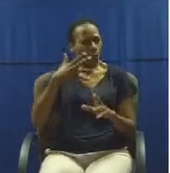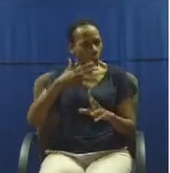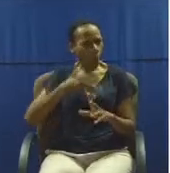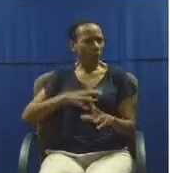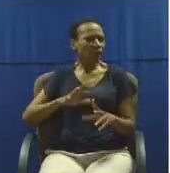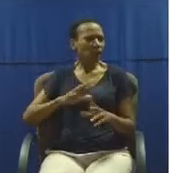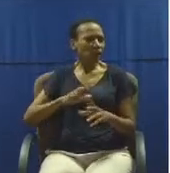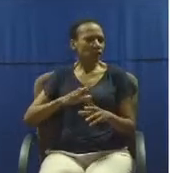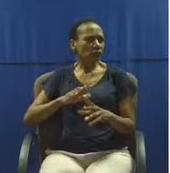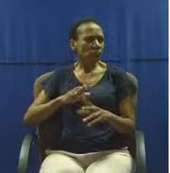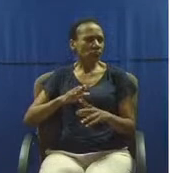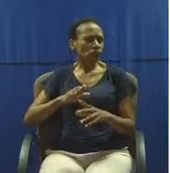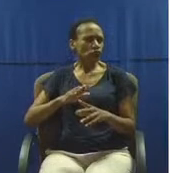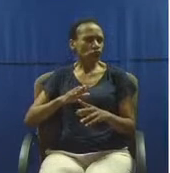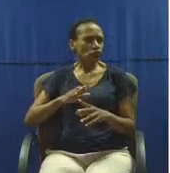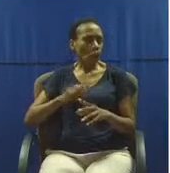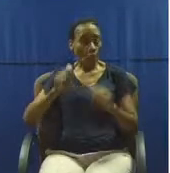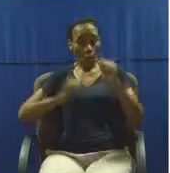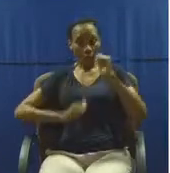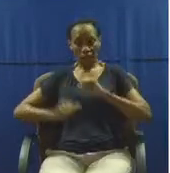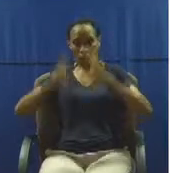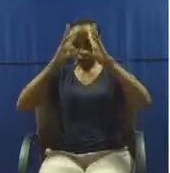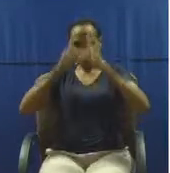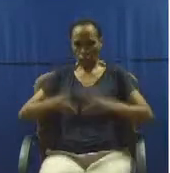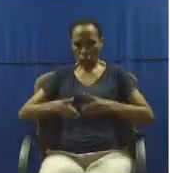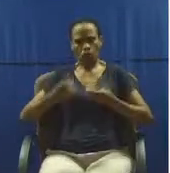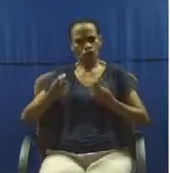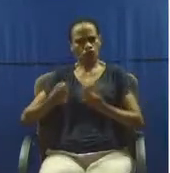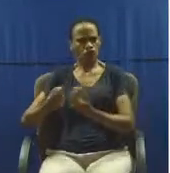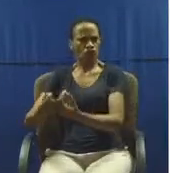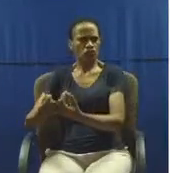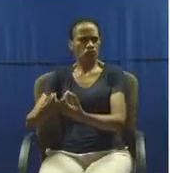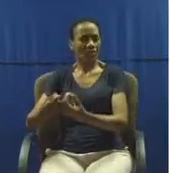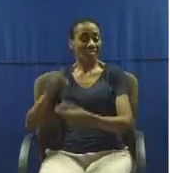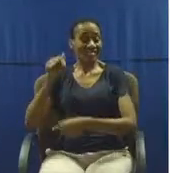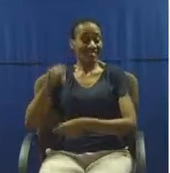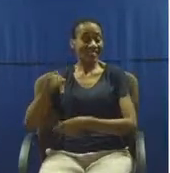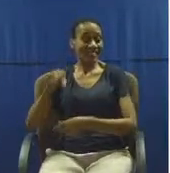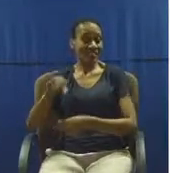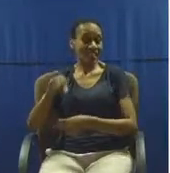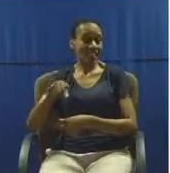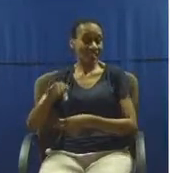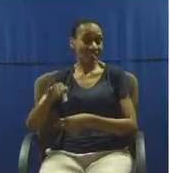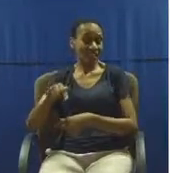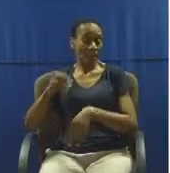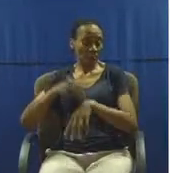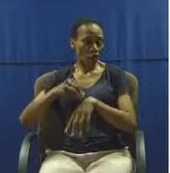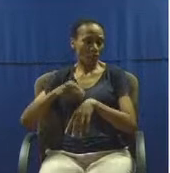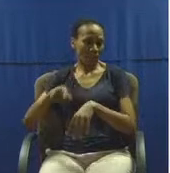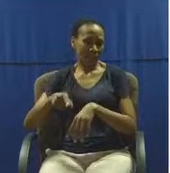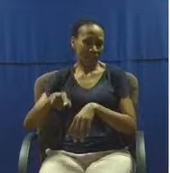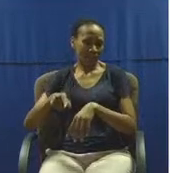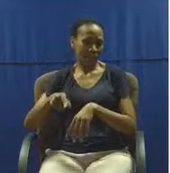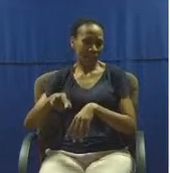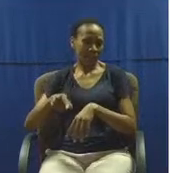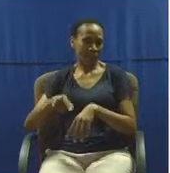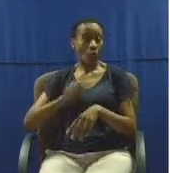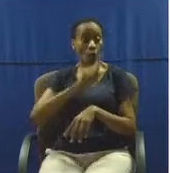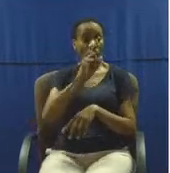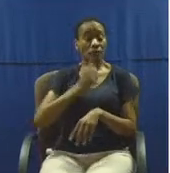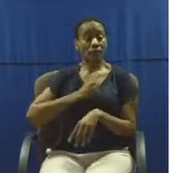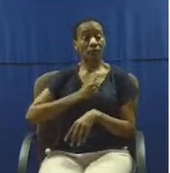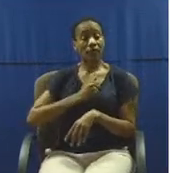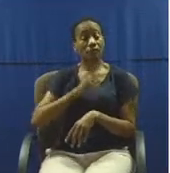certain operational decisions. And that's where there was a problem created. Now, my question